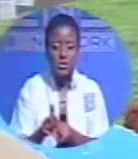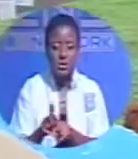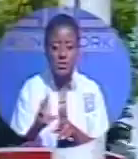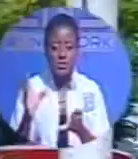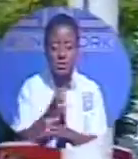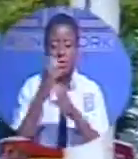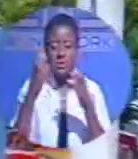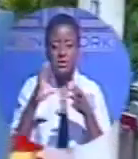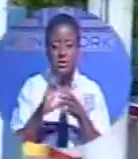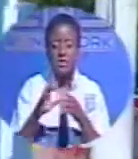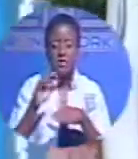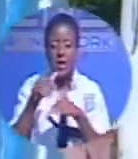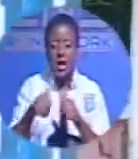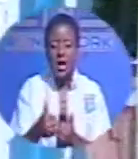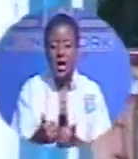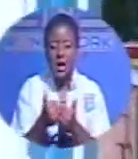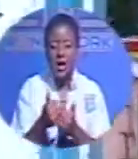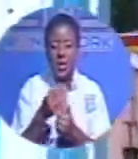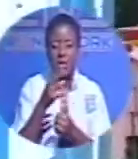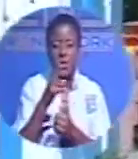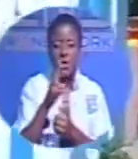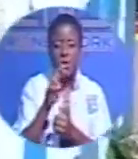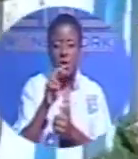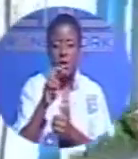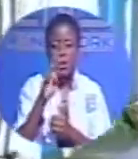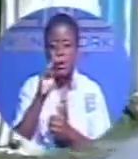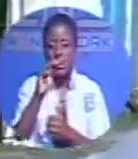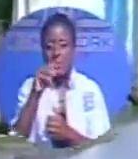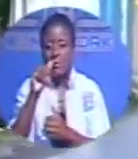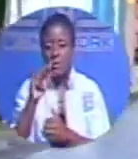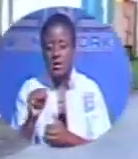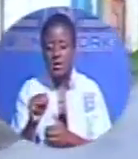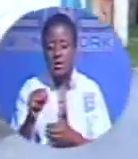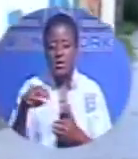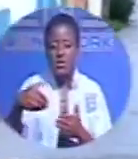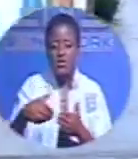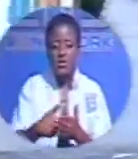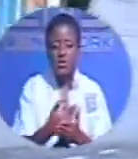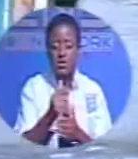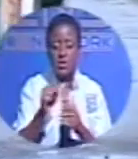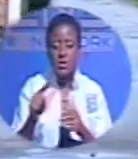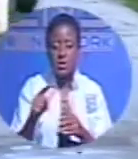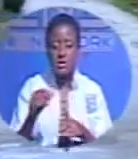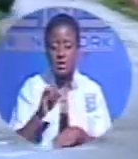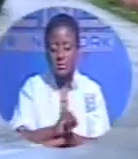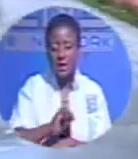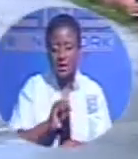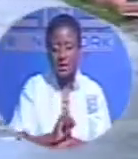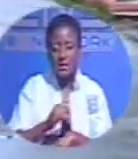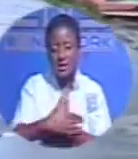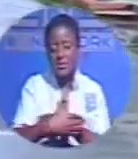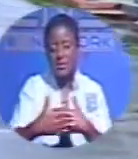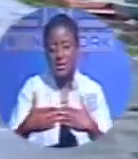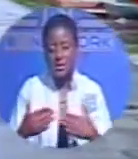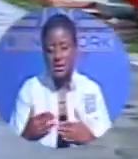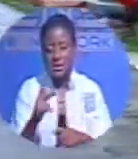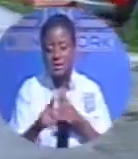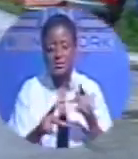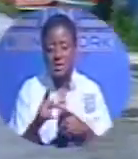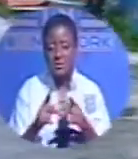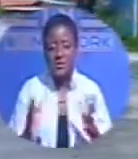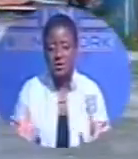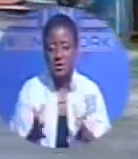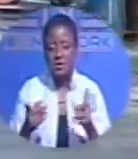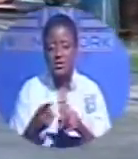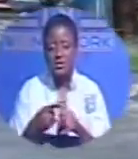impacting challenged communities. Accompanying ZNS was the Ministry of Health's Healthy Lifestyles and HIV testing units.